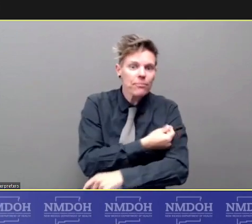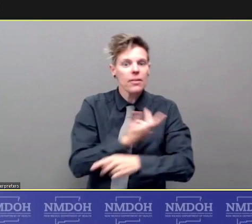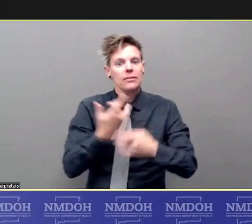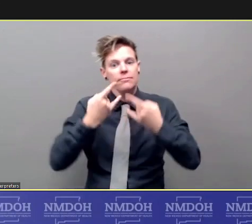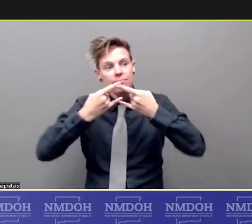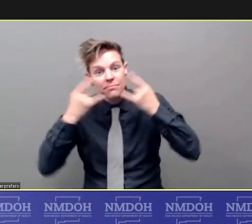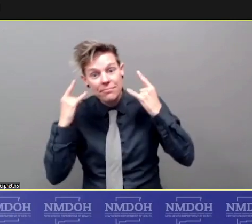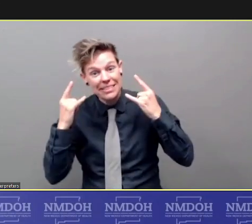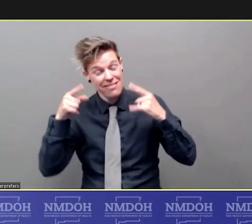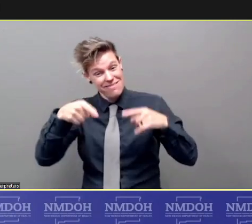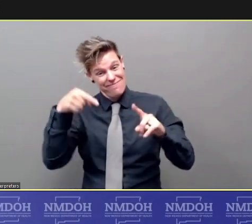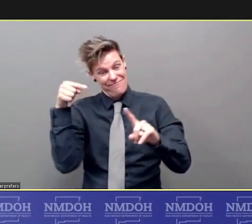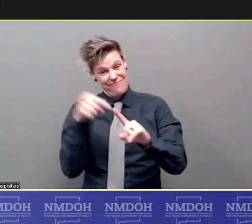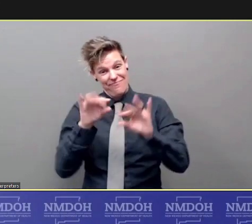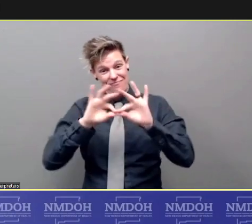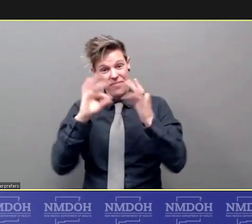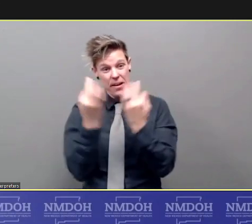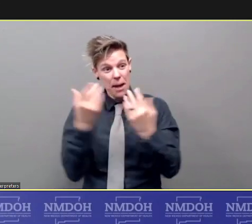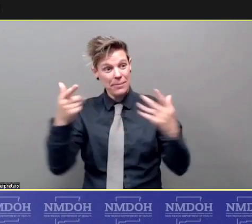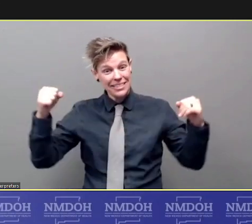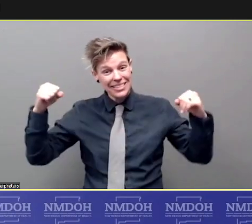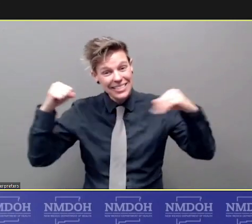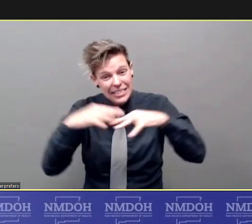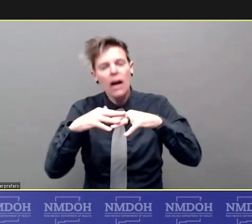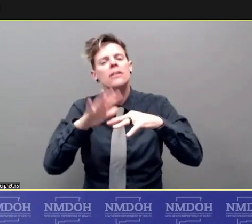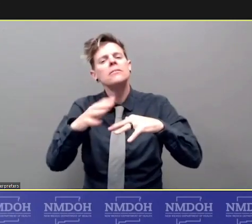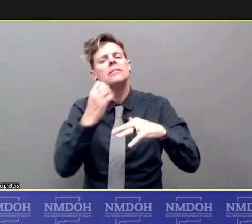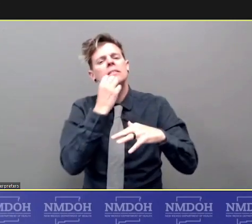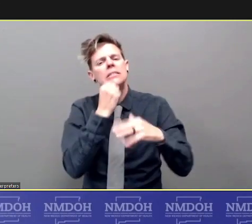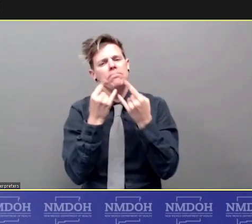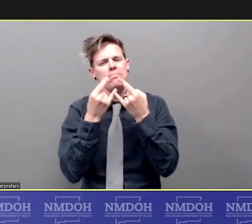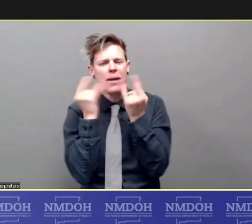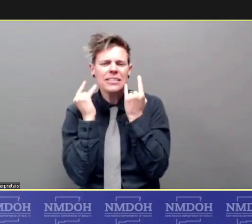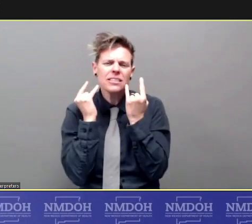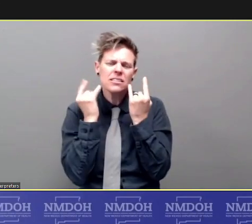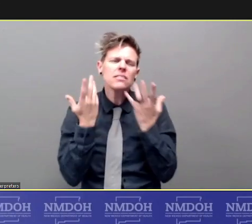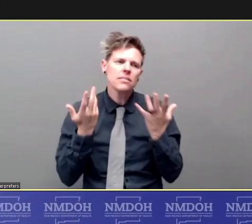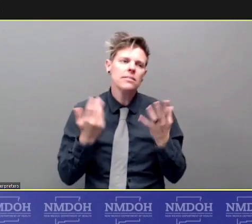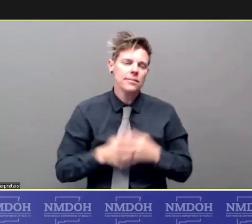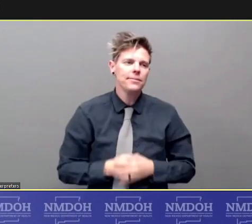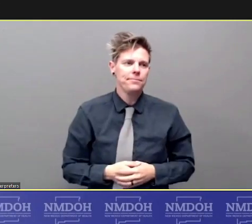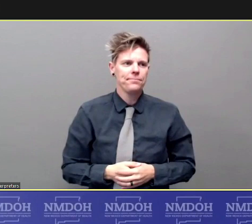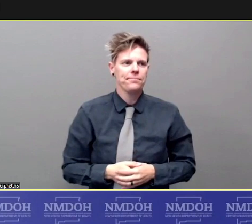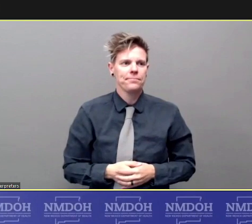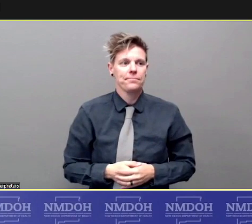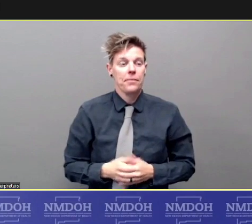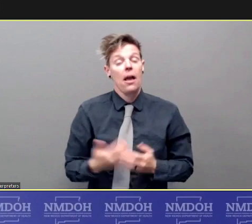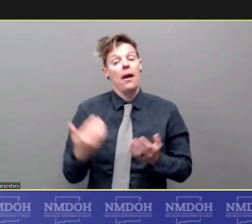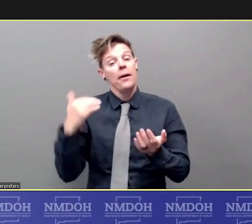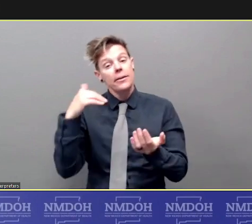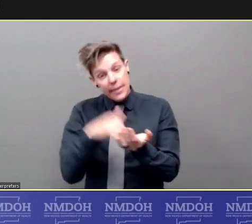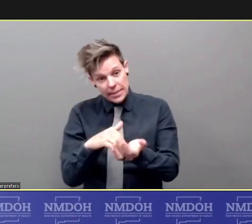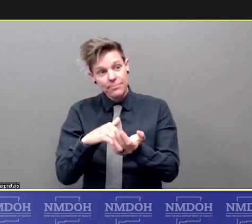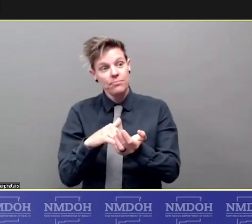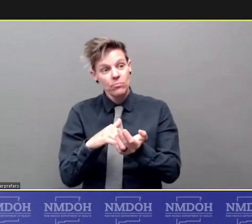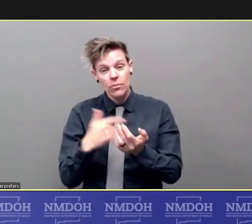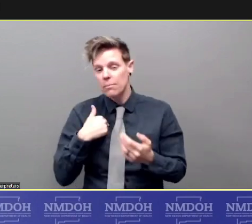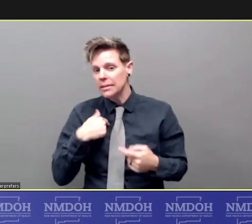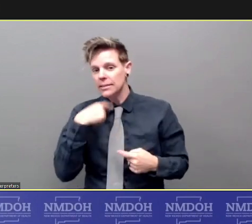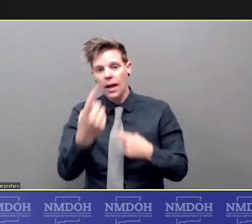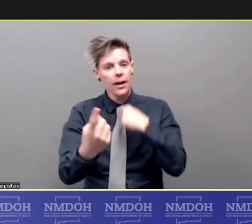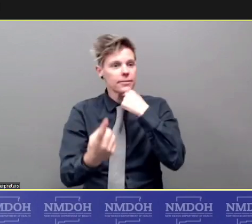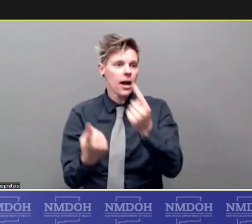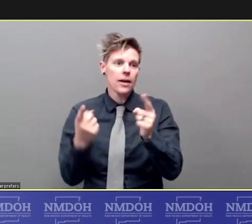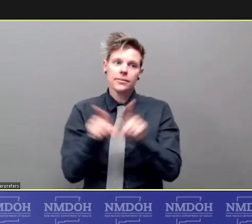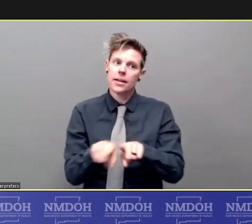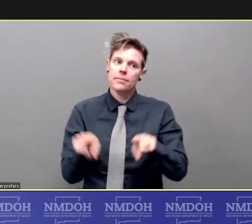a mask, because that'll also prevent you from getting sick. And also, once again, just the message to get vaccinated. So thanks so much